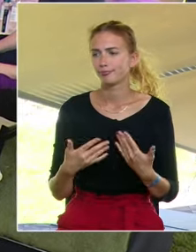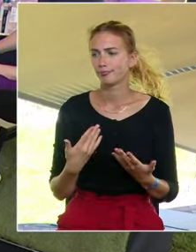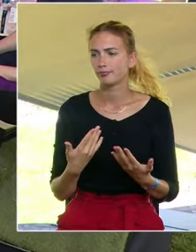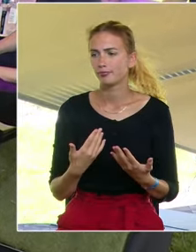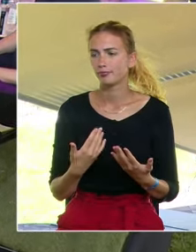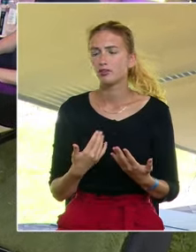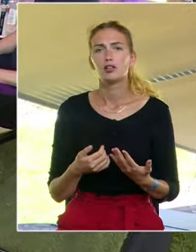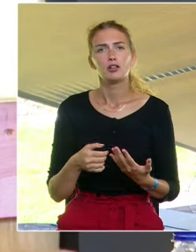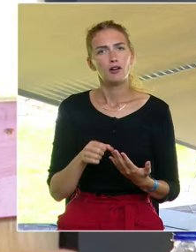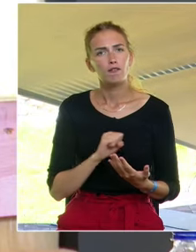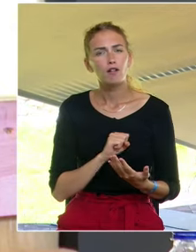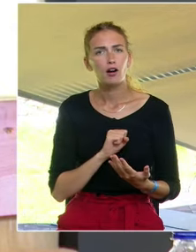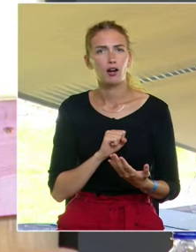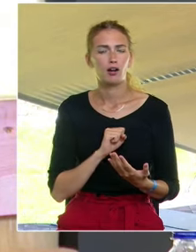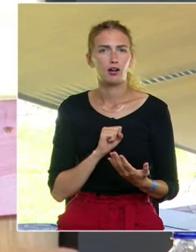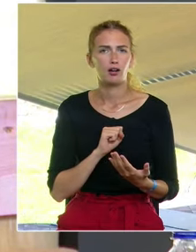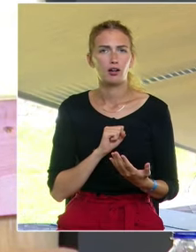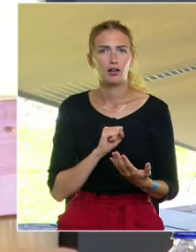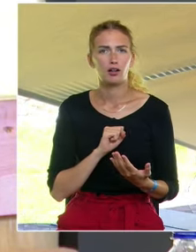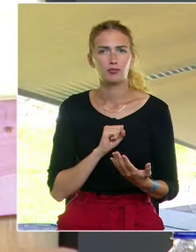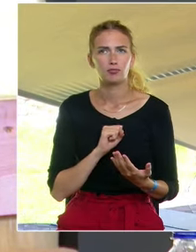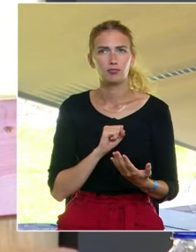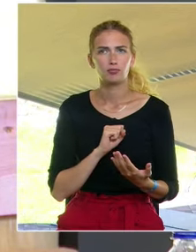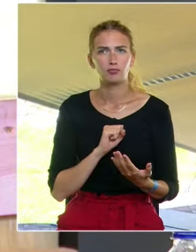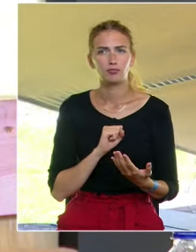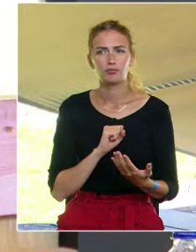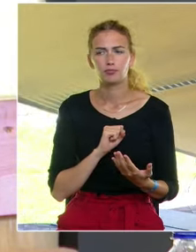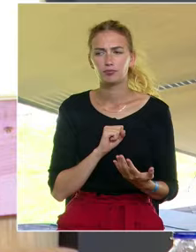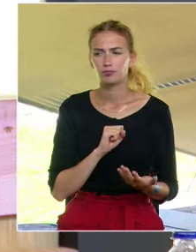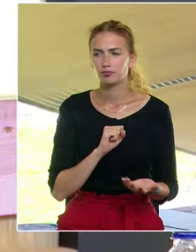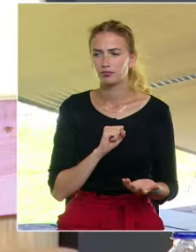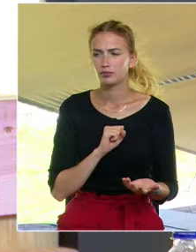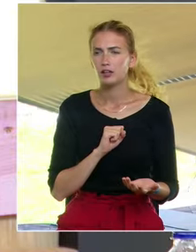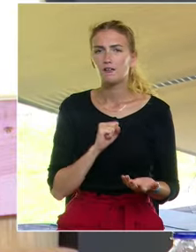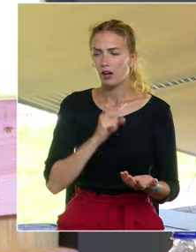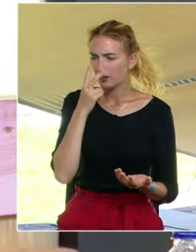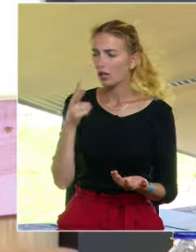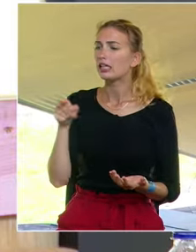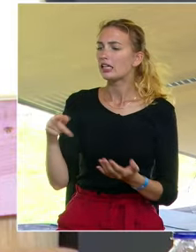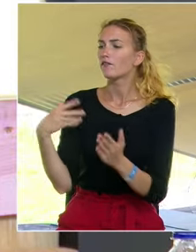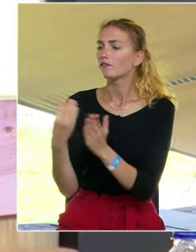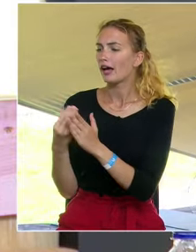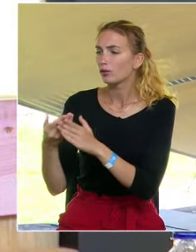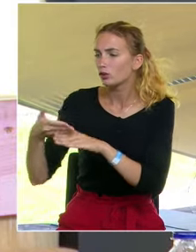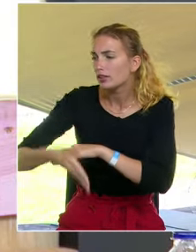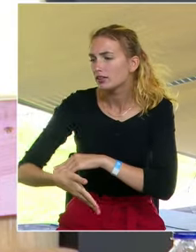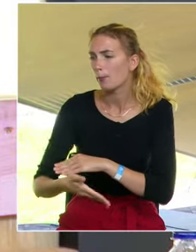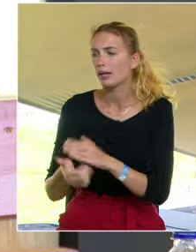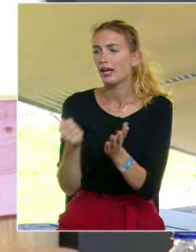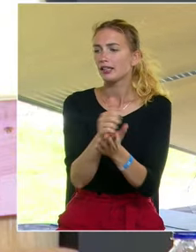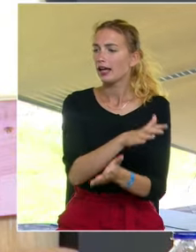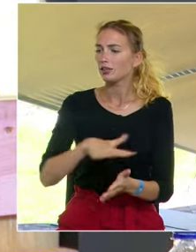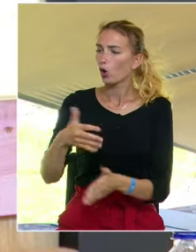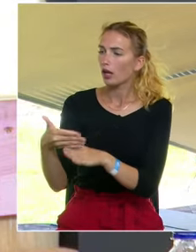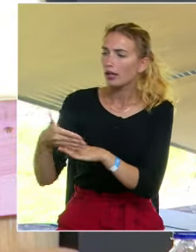We need to take care that we have a cool meaningful, that adds meaning, that is relevant to our environment, to